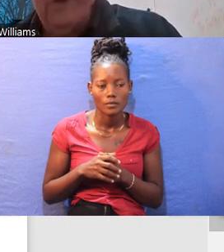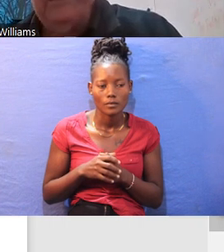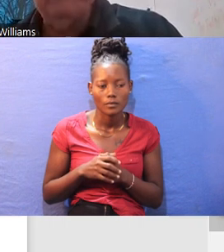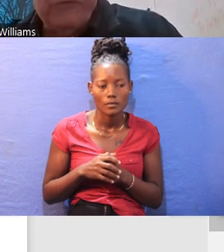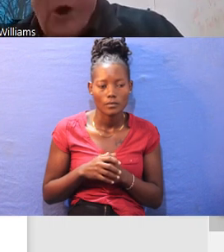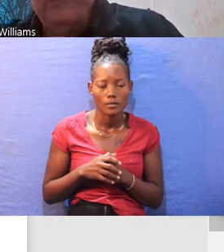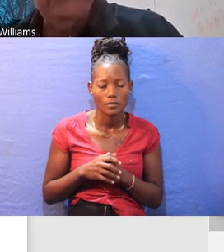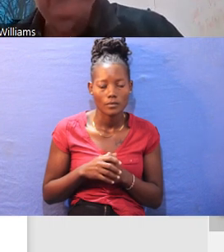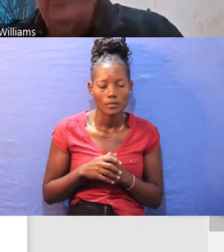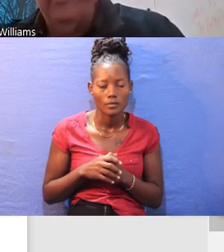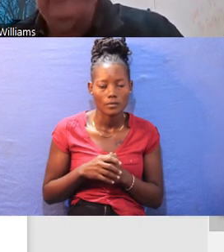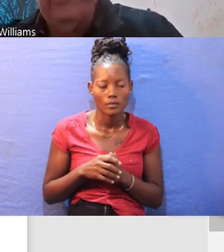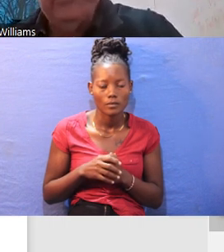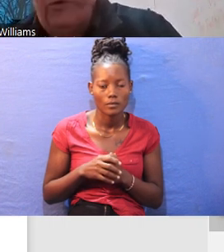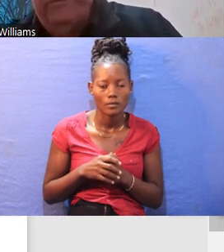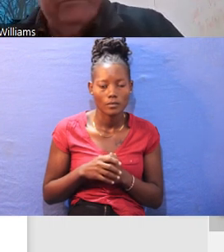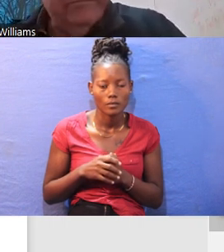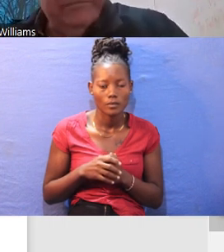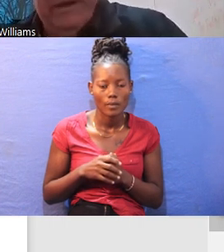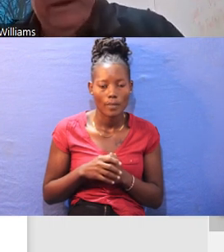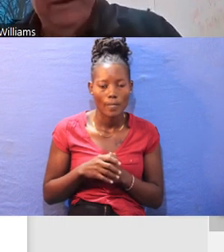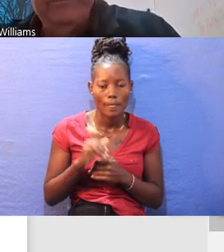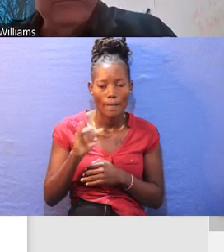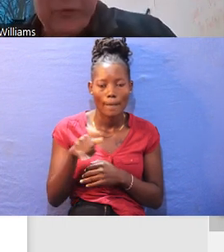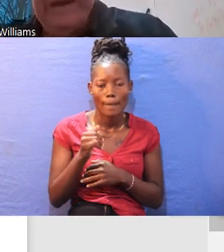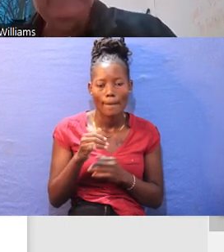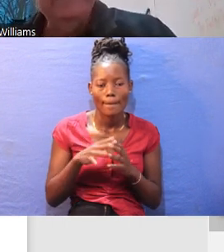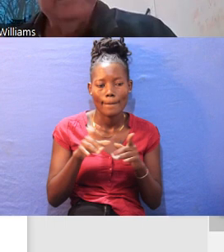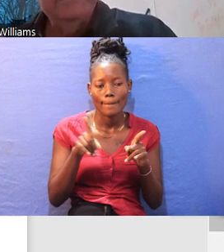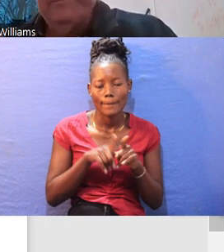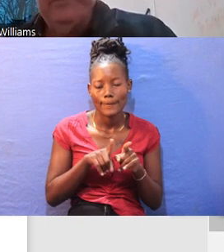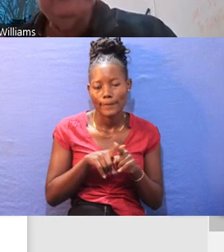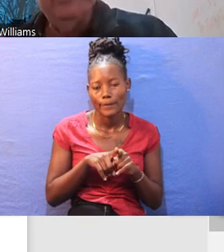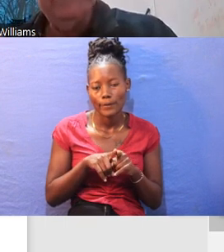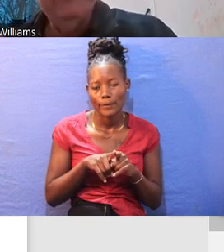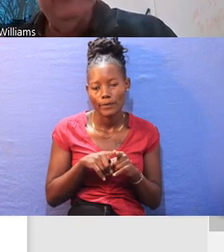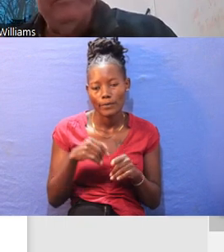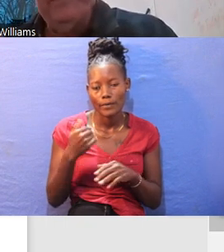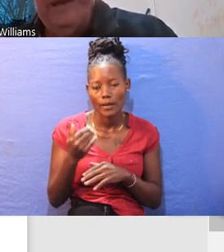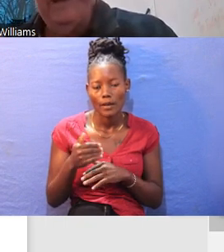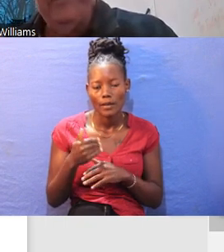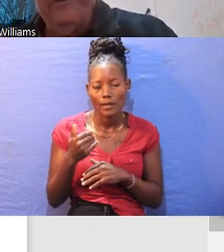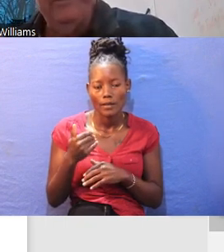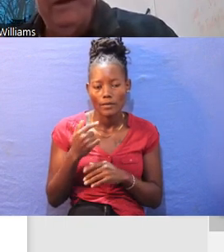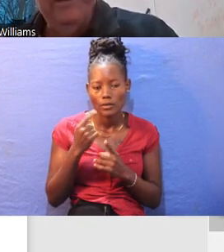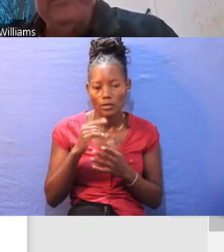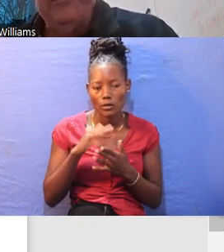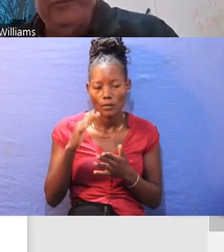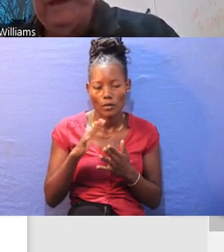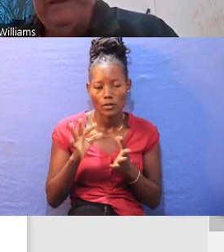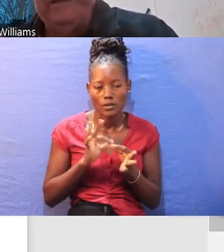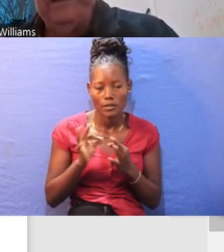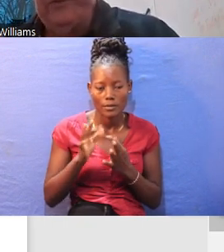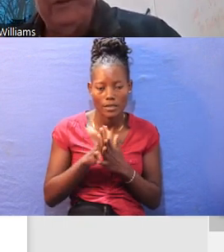most great throwers, even though it's a short ring, they're still capable of pretty high efforts